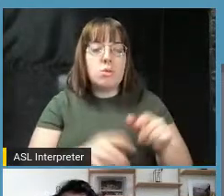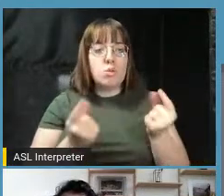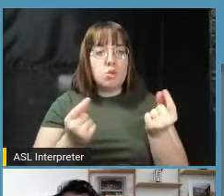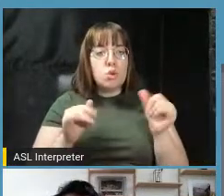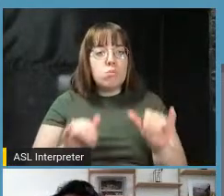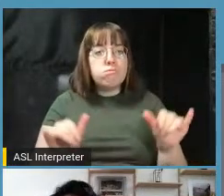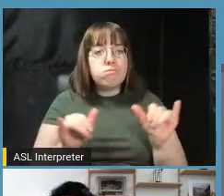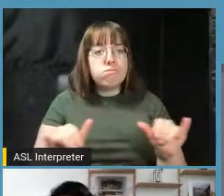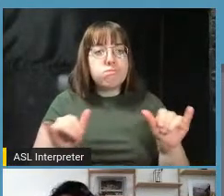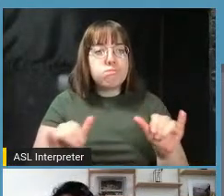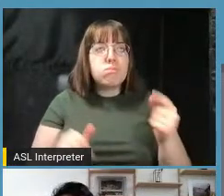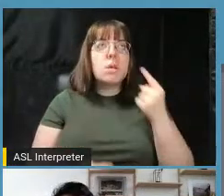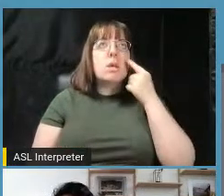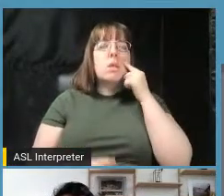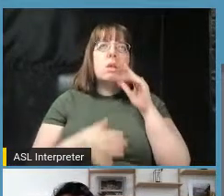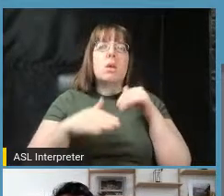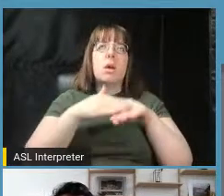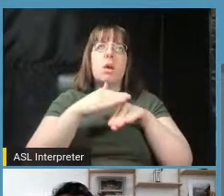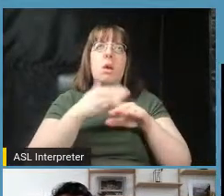content.